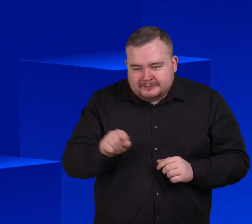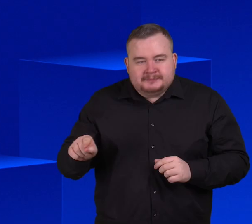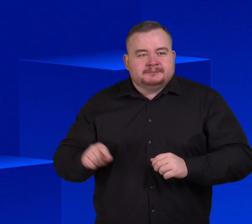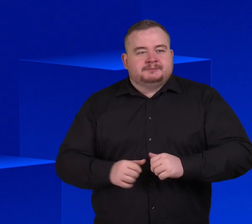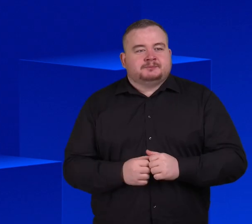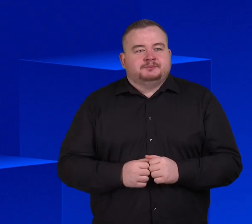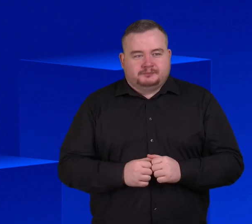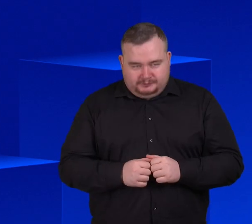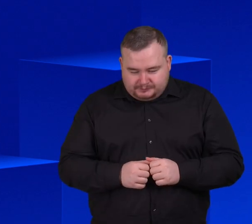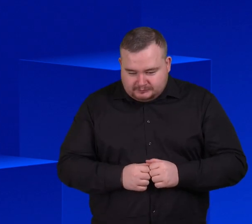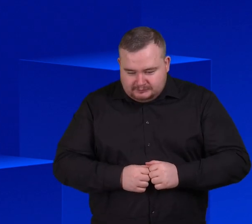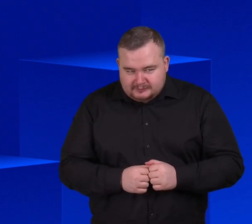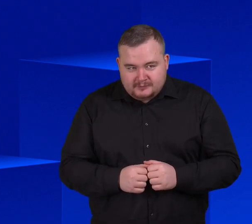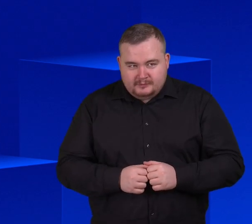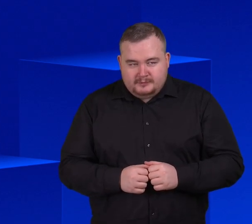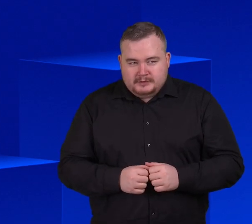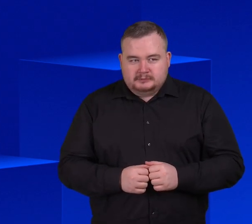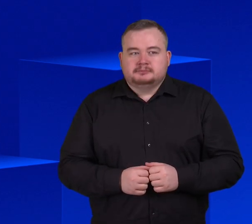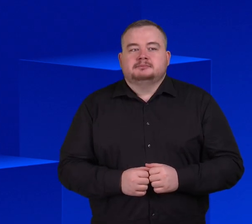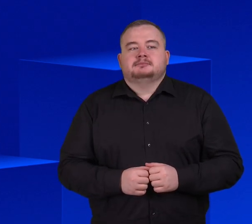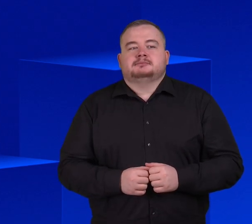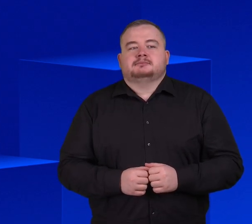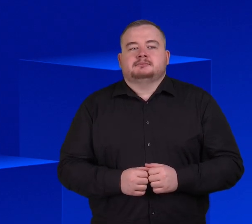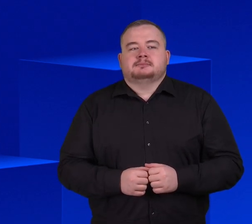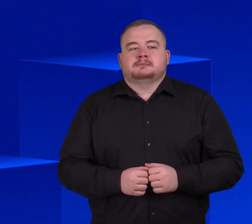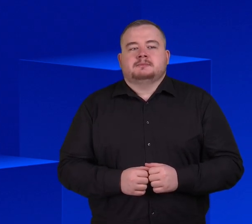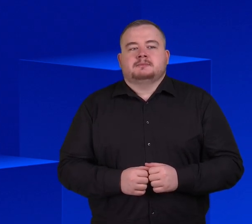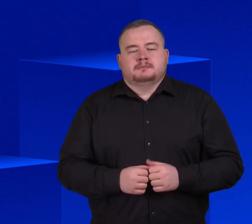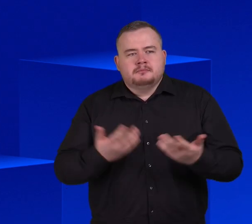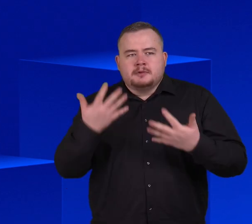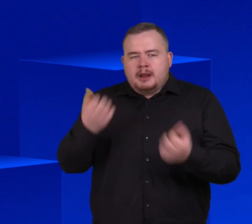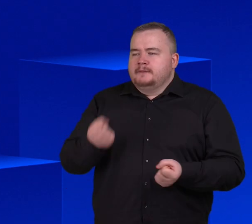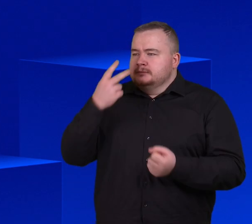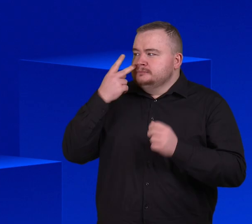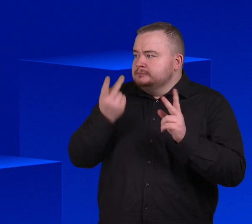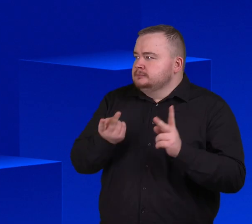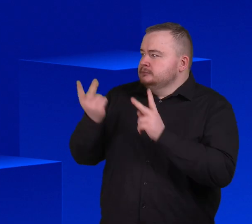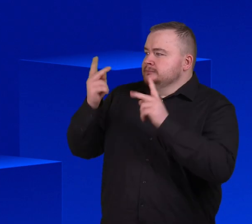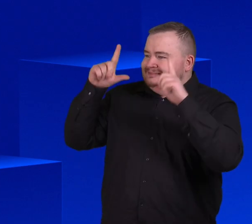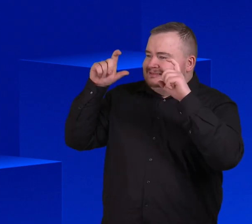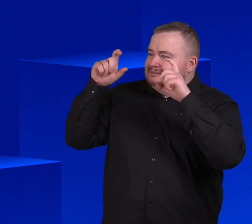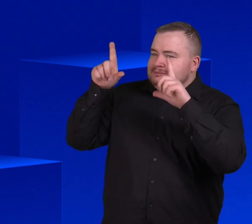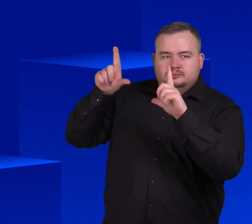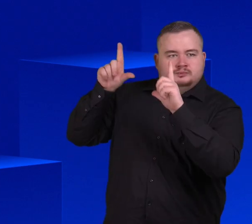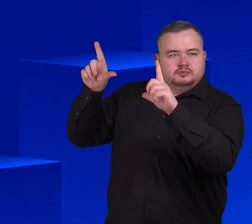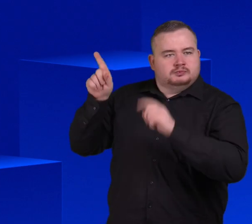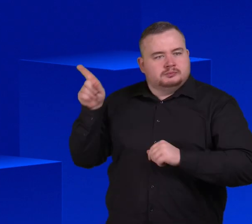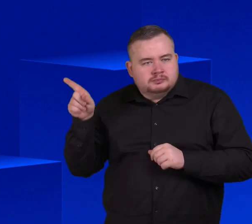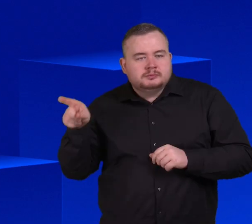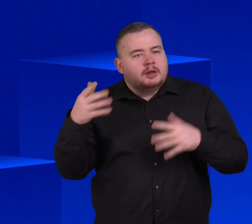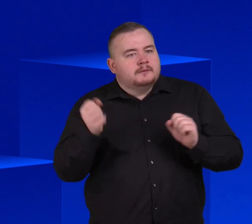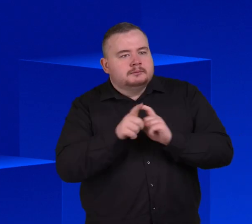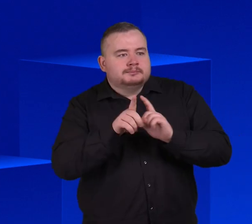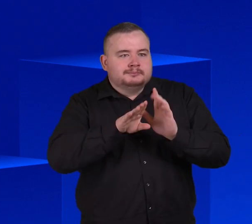snapshot, but dynamic development. We call it understanding development trajectories, where, for